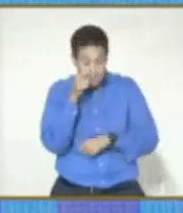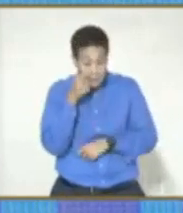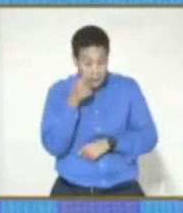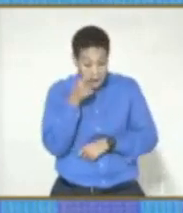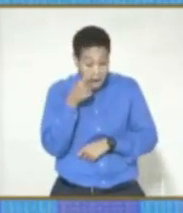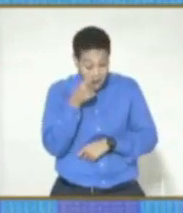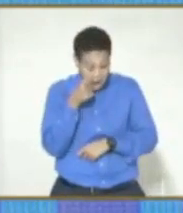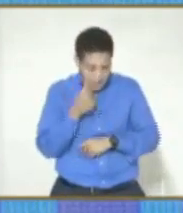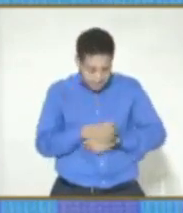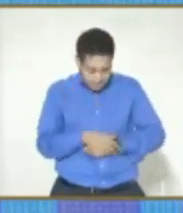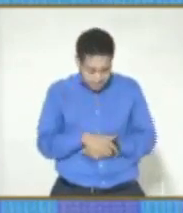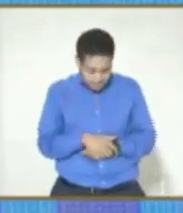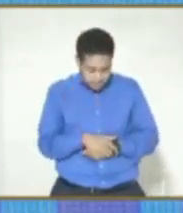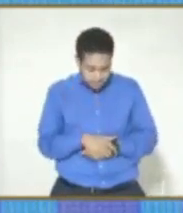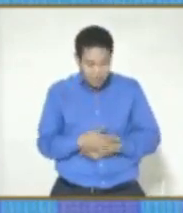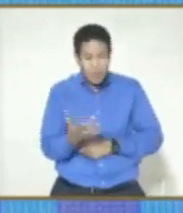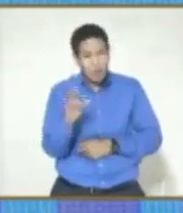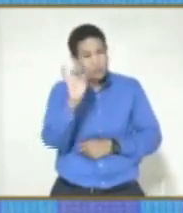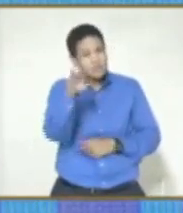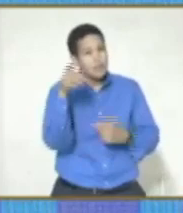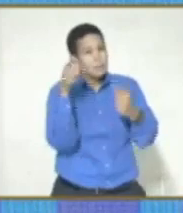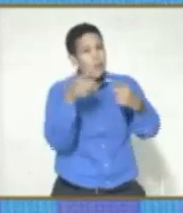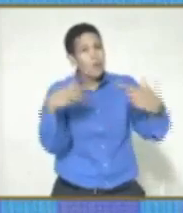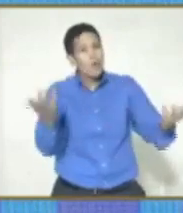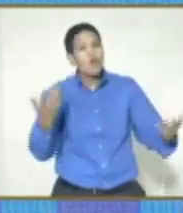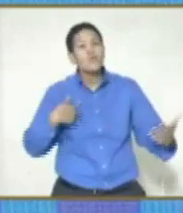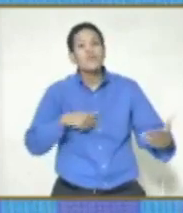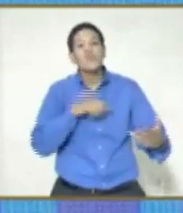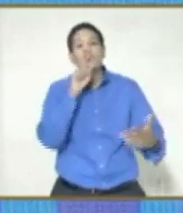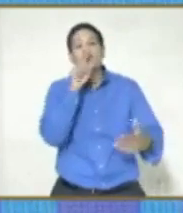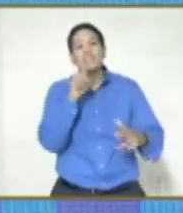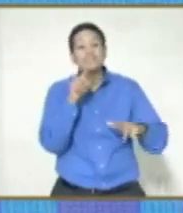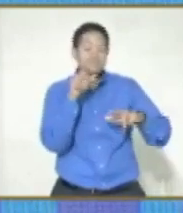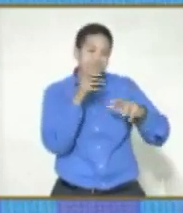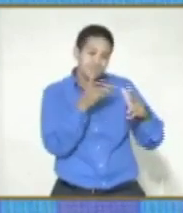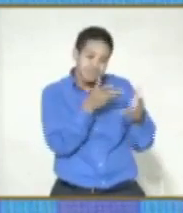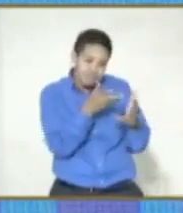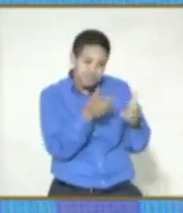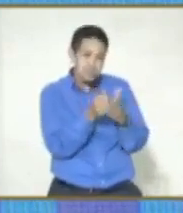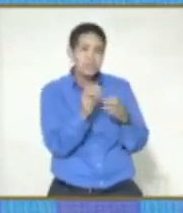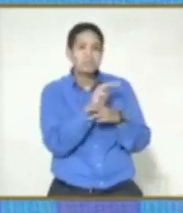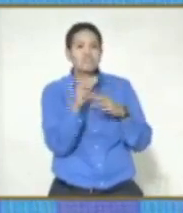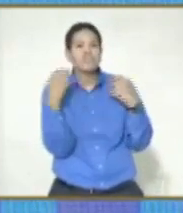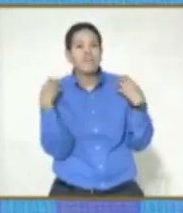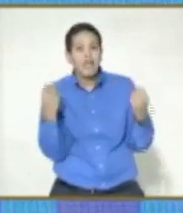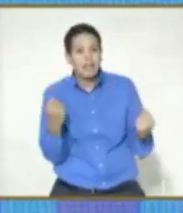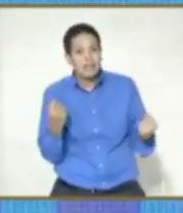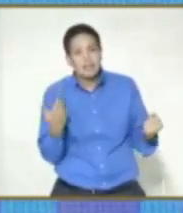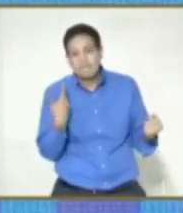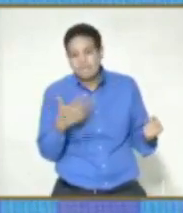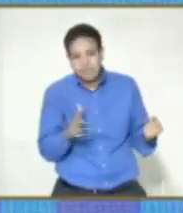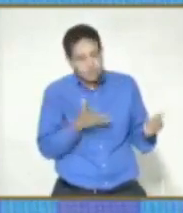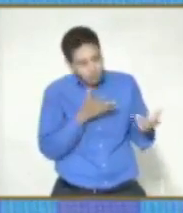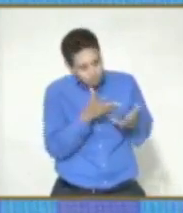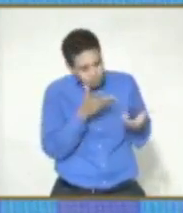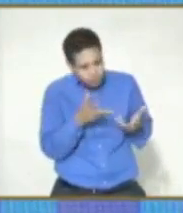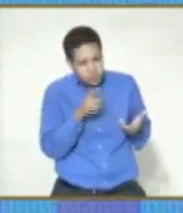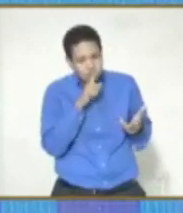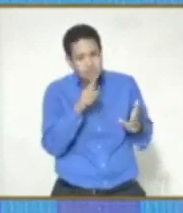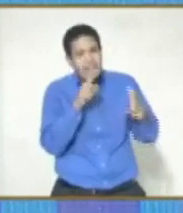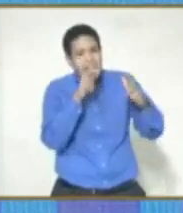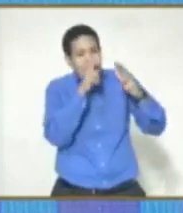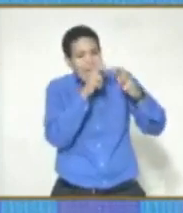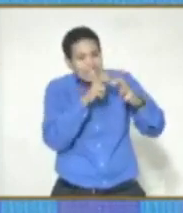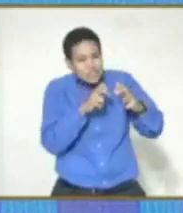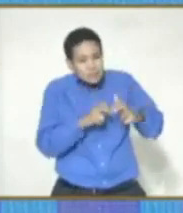just want to make the point that we have sat with the Ministry of Health and we have explored